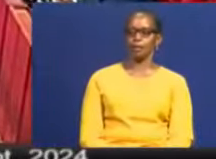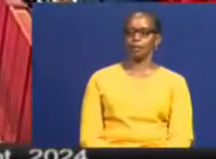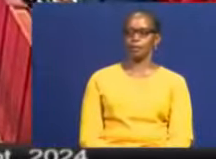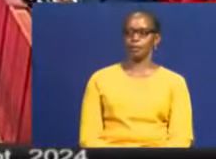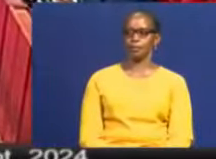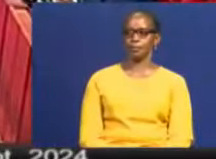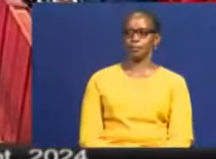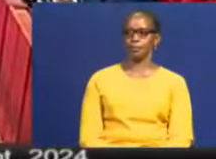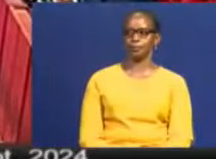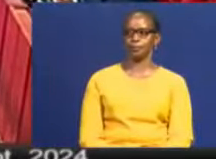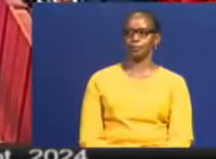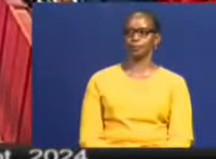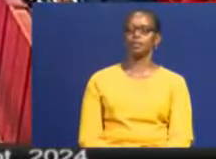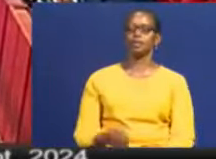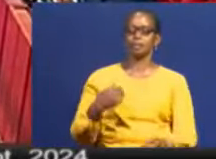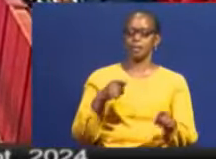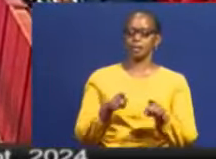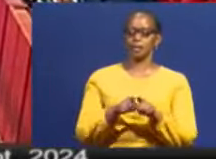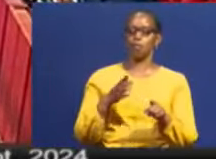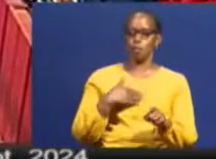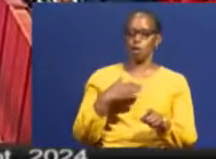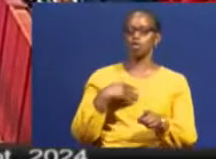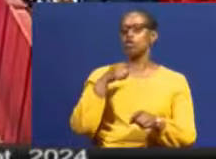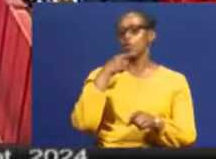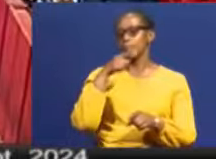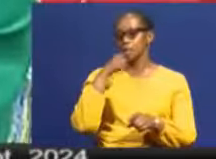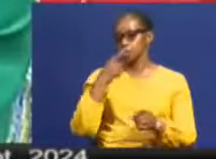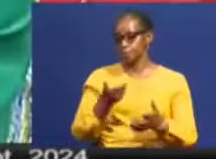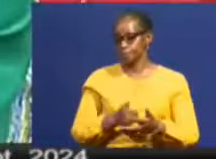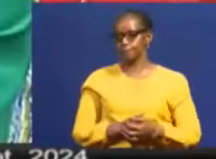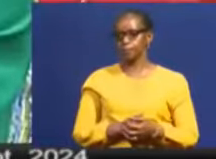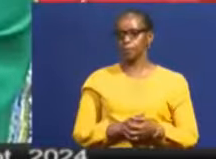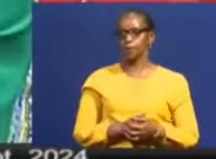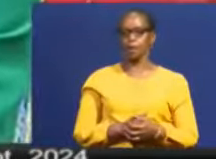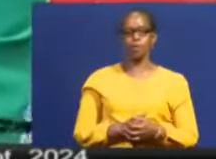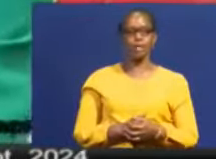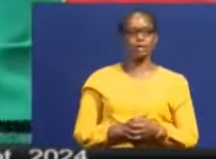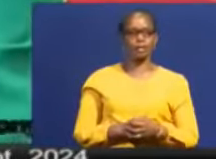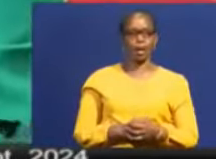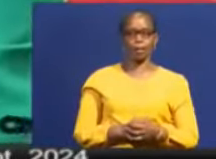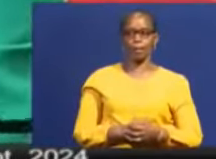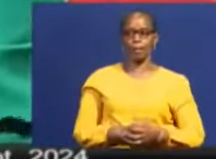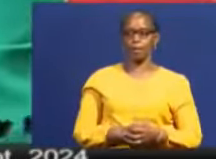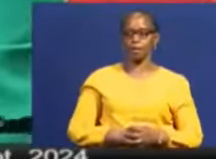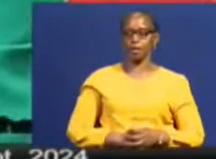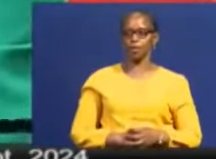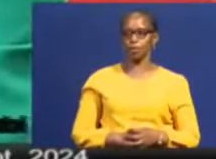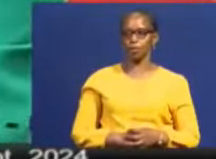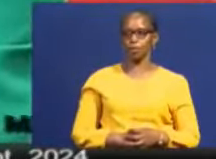sir, I would wonder which Kenyan has not seen the changes which